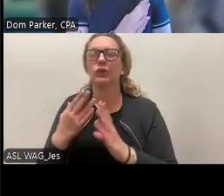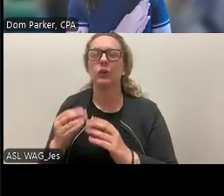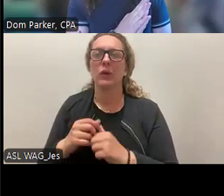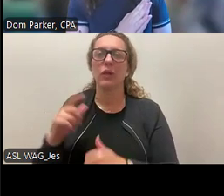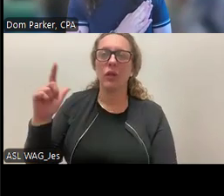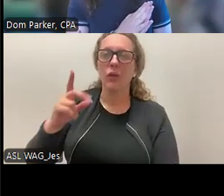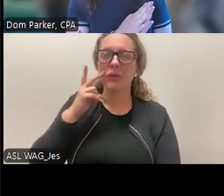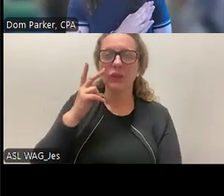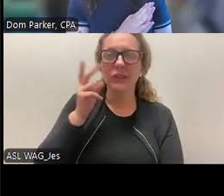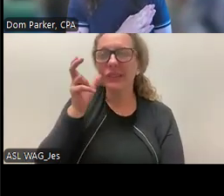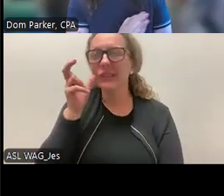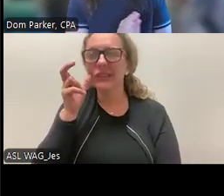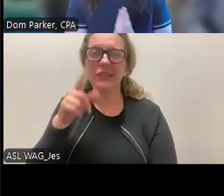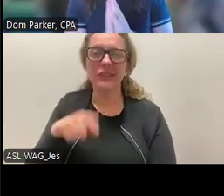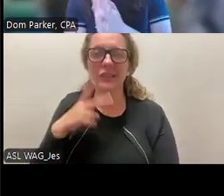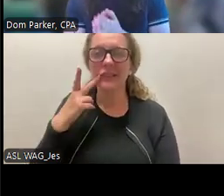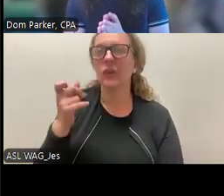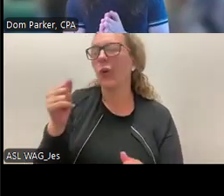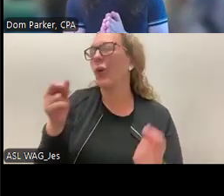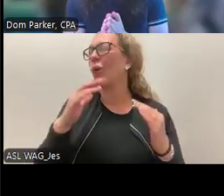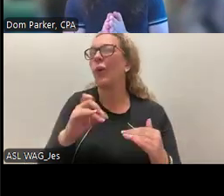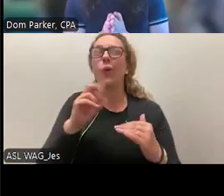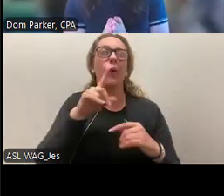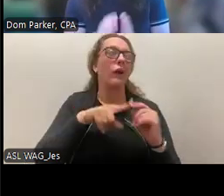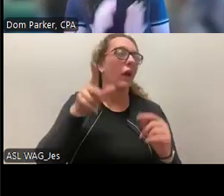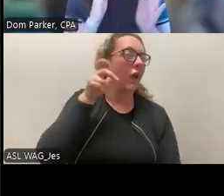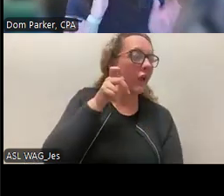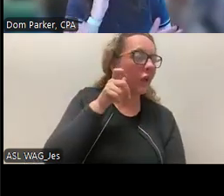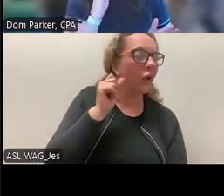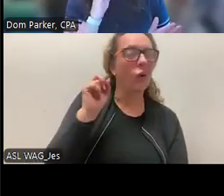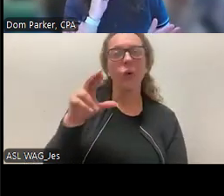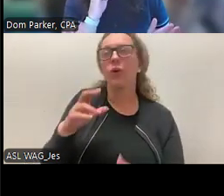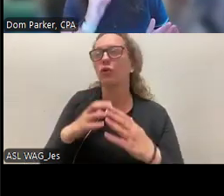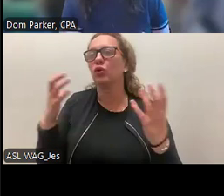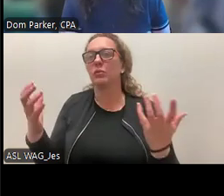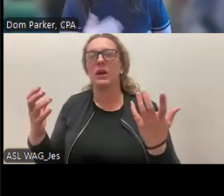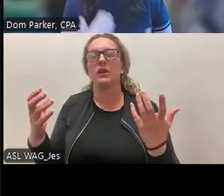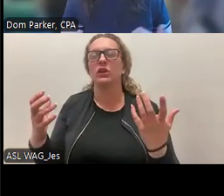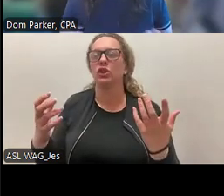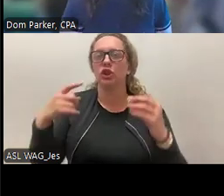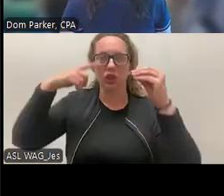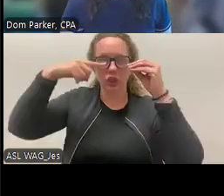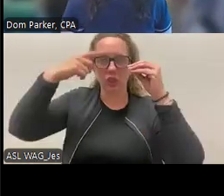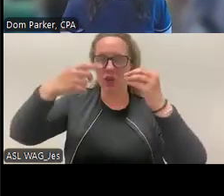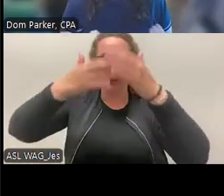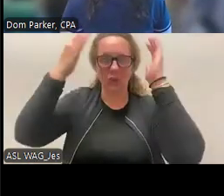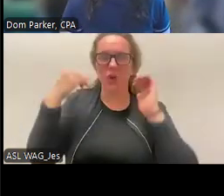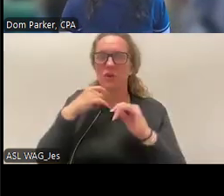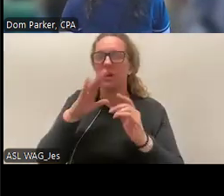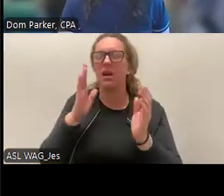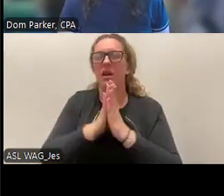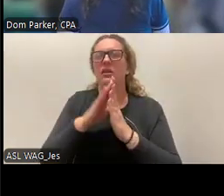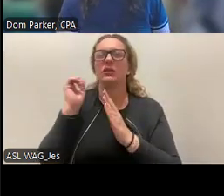vision? Is it disadvantaging a user who can't hear? Or is it too much on the cognitive load? We should ask those questions and then go